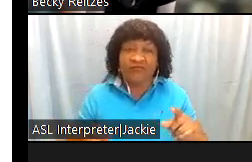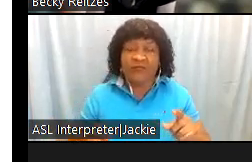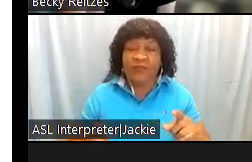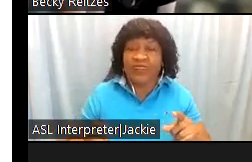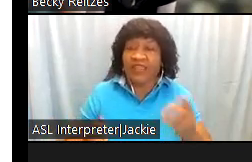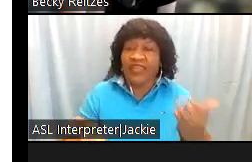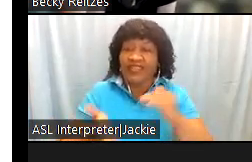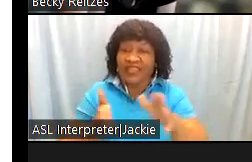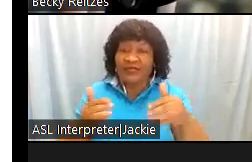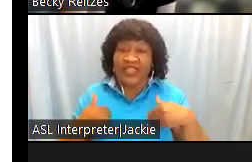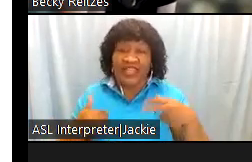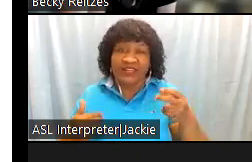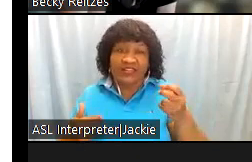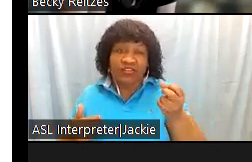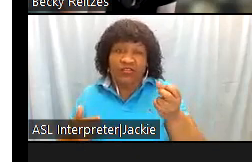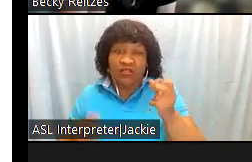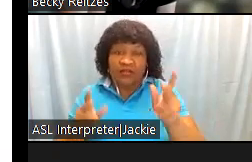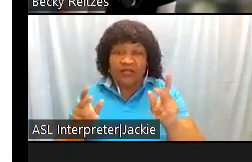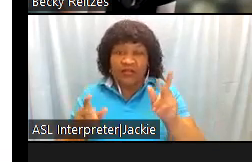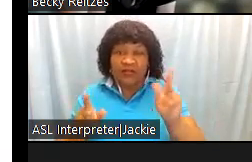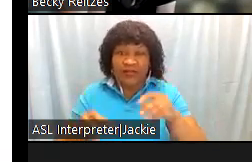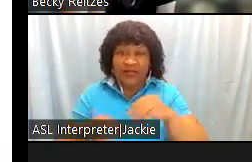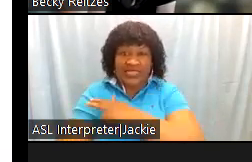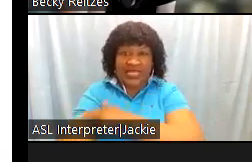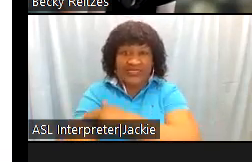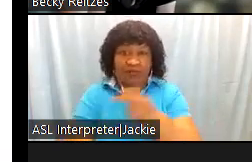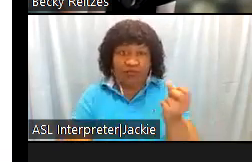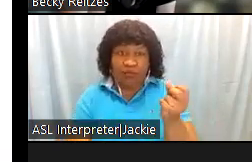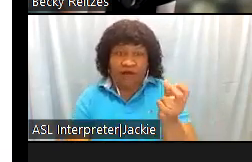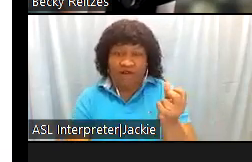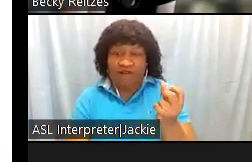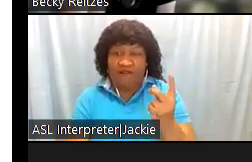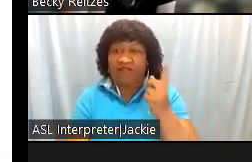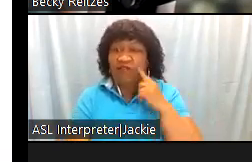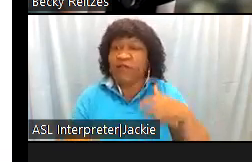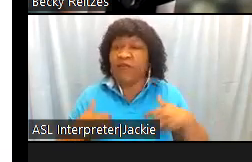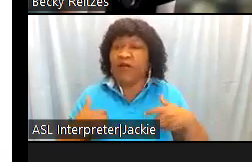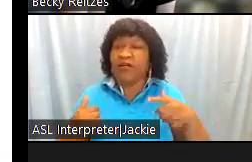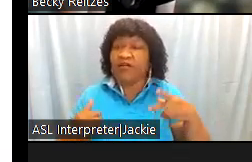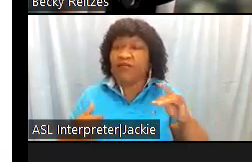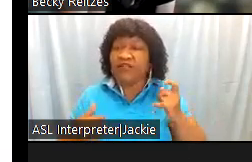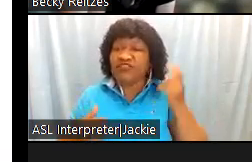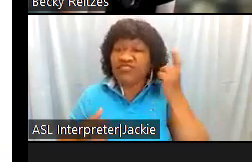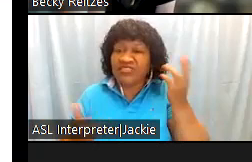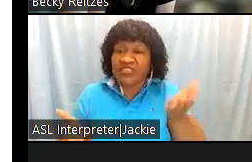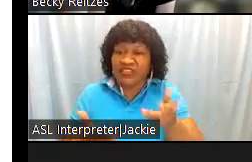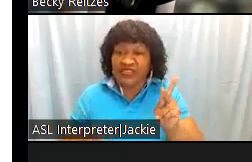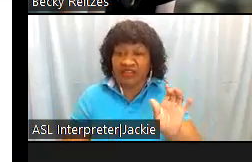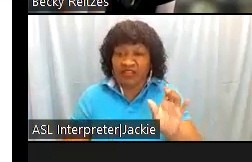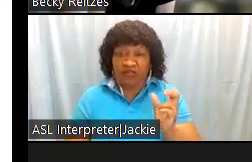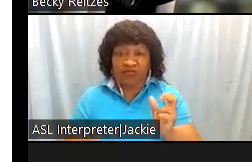And then we've had 12 hospitalizations due to monkeypox here in King County of